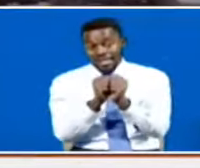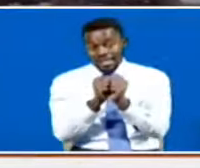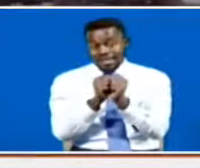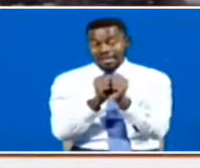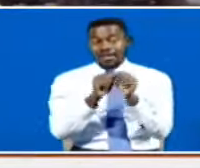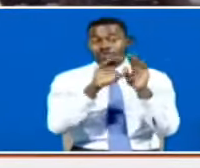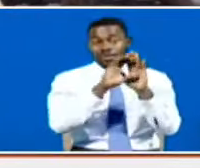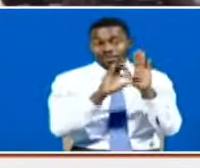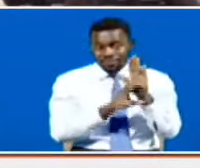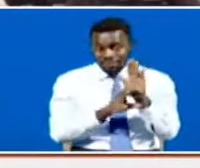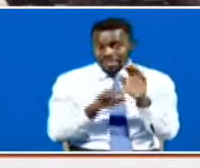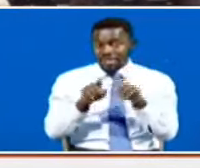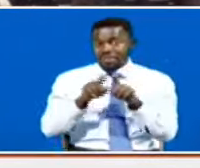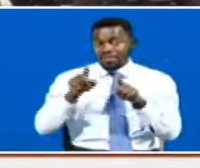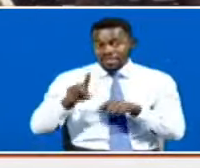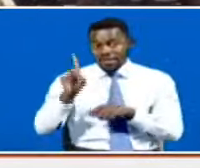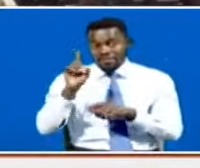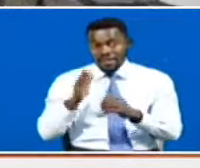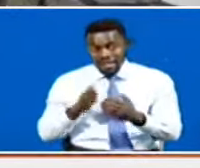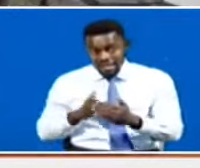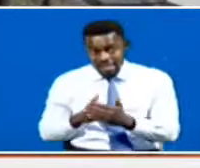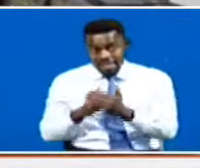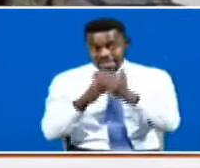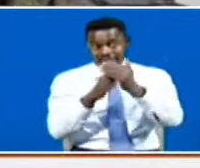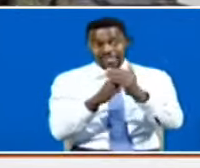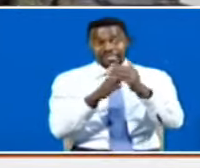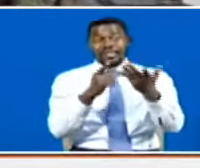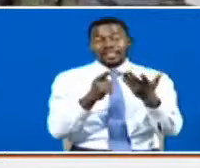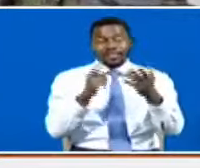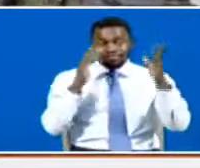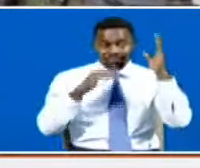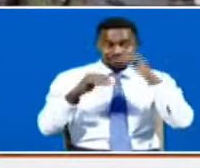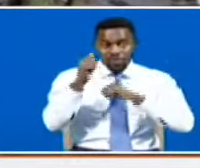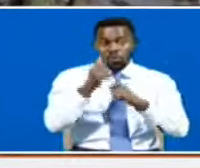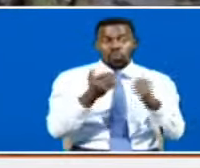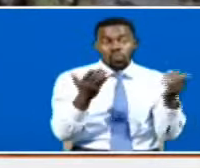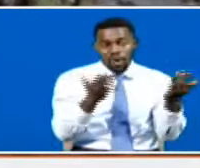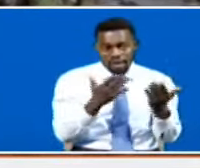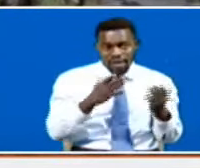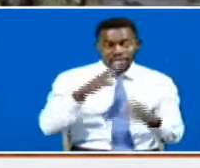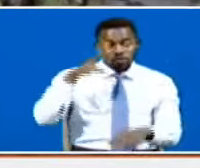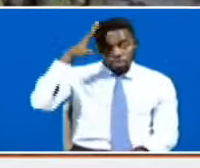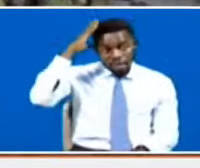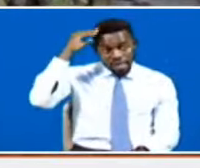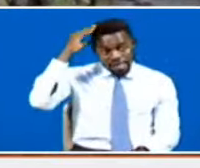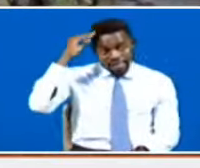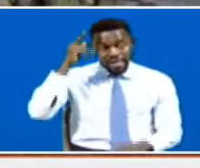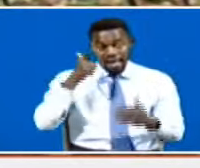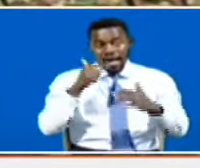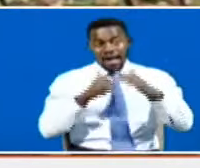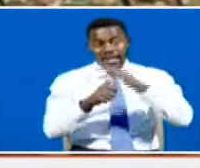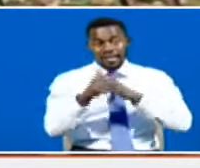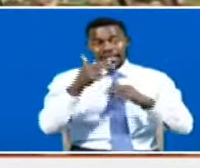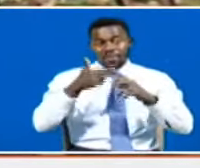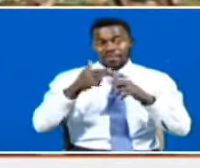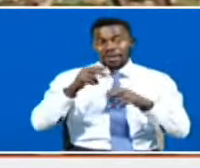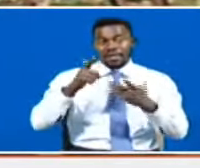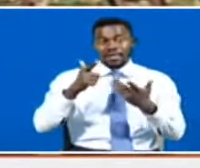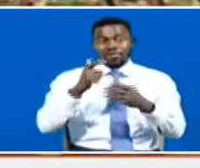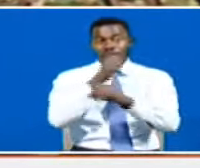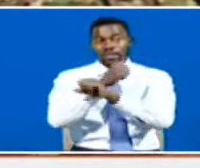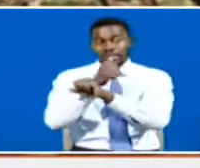general who led the Kenyan troops to war in Somalia under the operation code named Linda Nchi in October